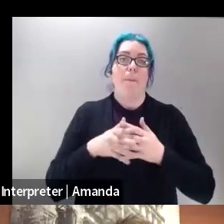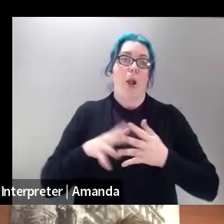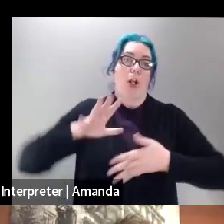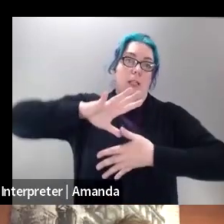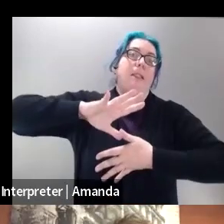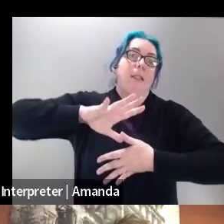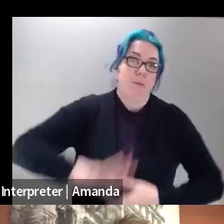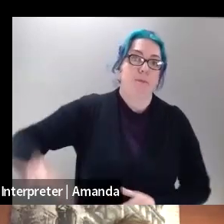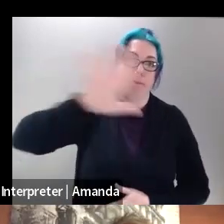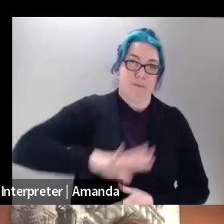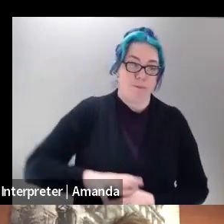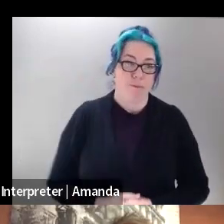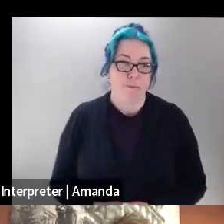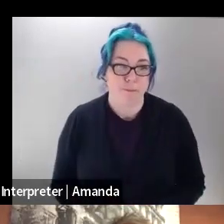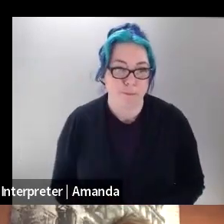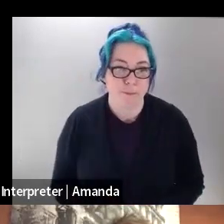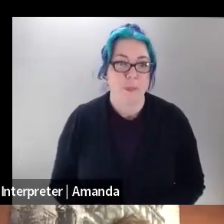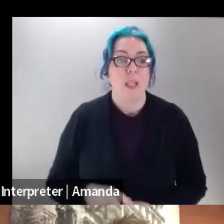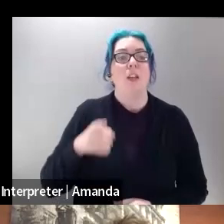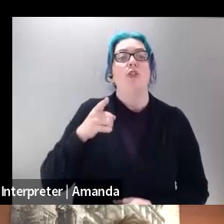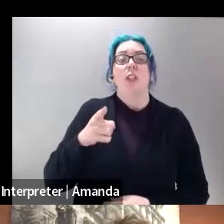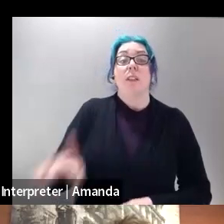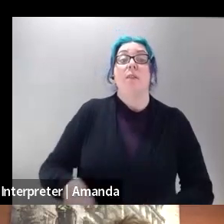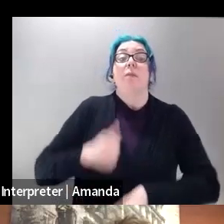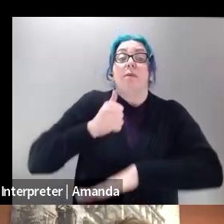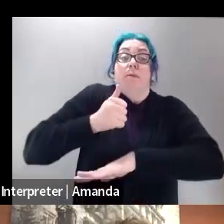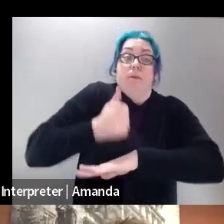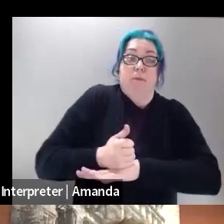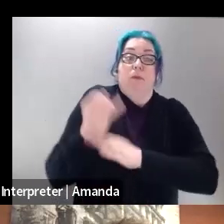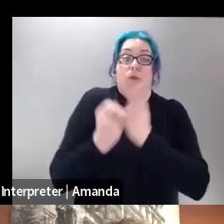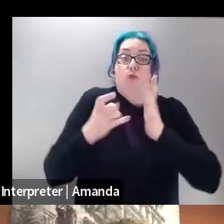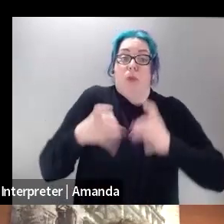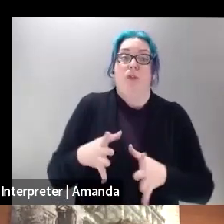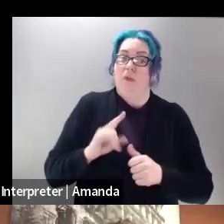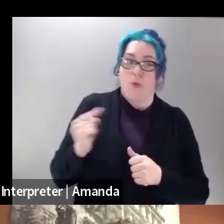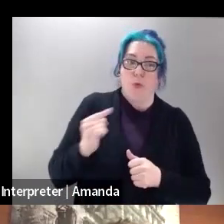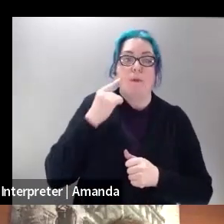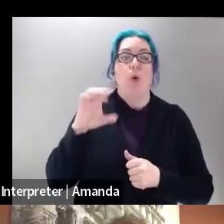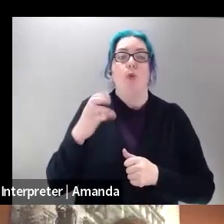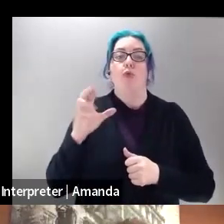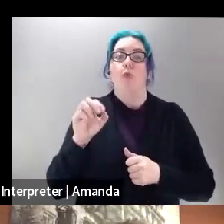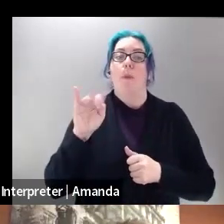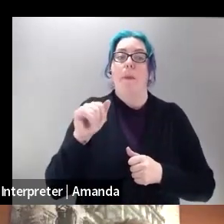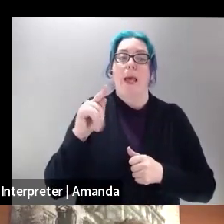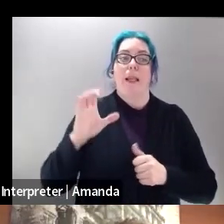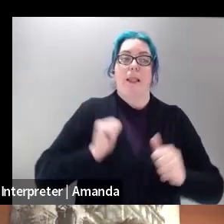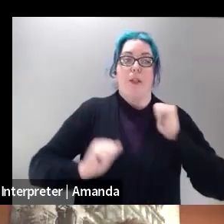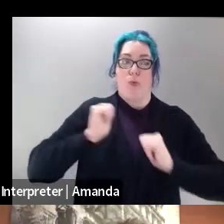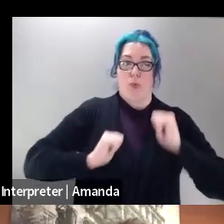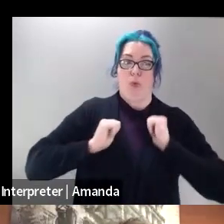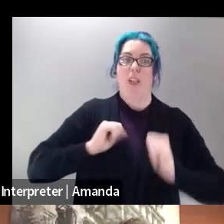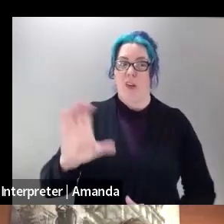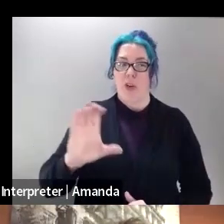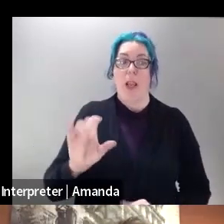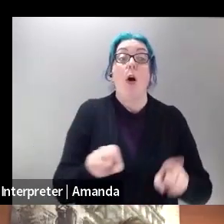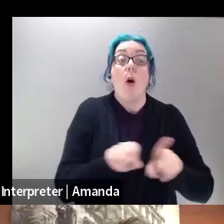and serves as the dramaturg. She served as the dramaturg for the Playwrights Lab at the Banff Centre for the Arts